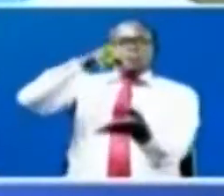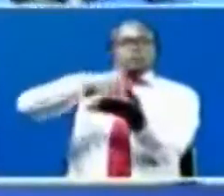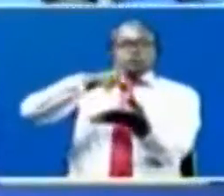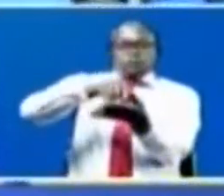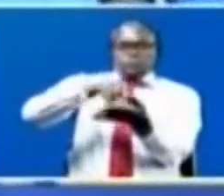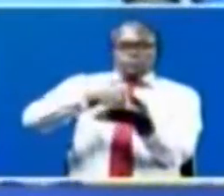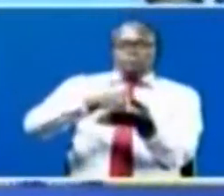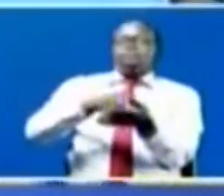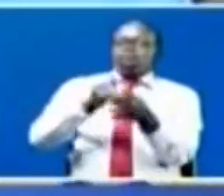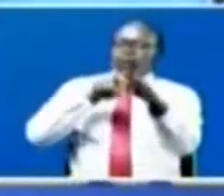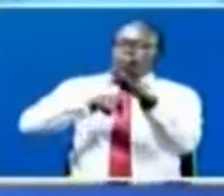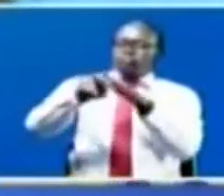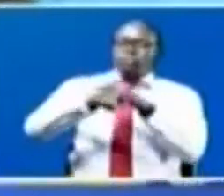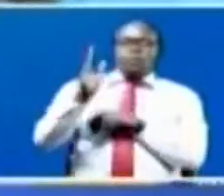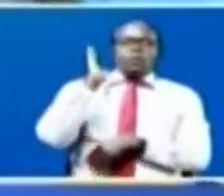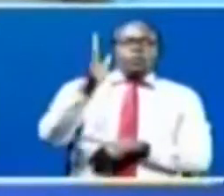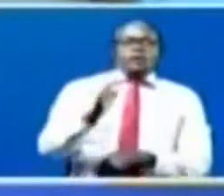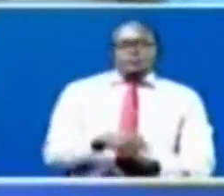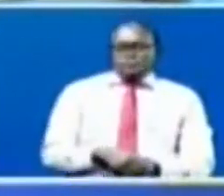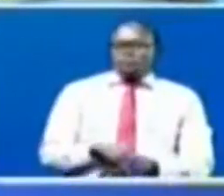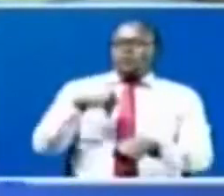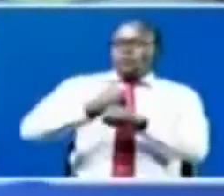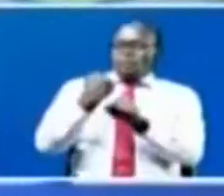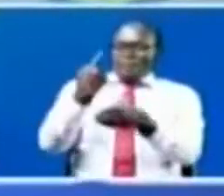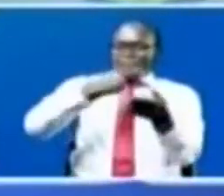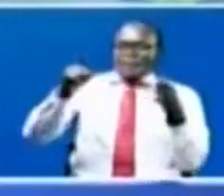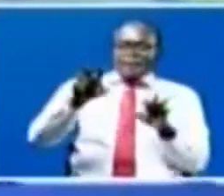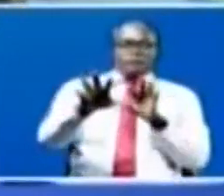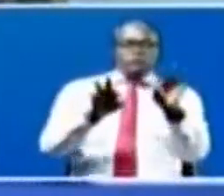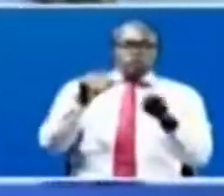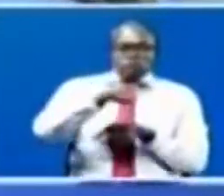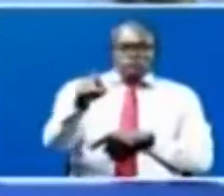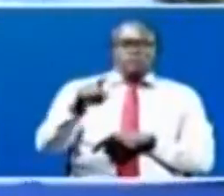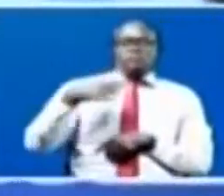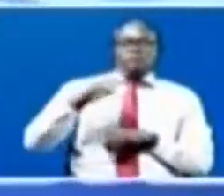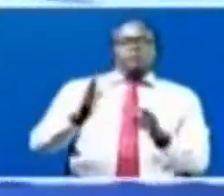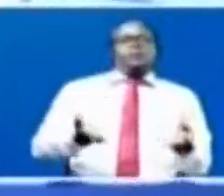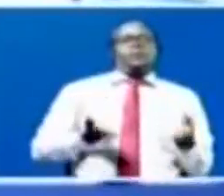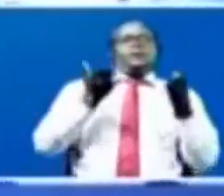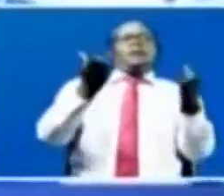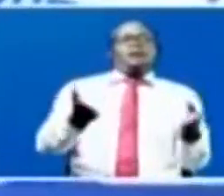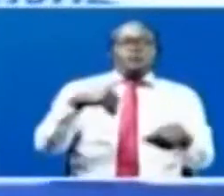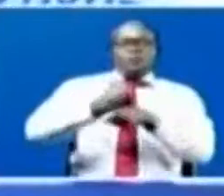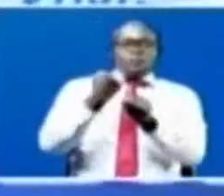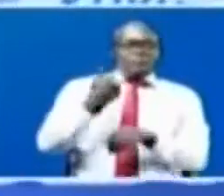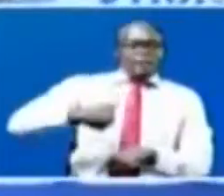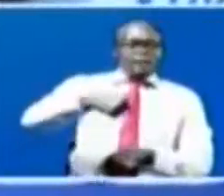game, goals will come. I think we made the right choices with these guys. I think they will deliver. They will make us all